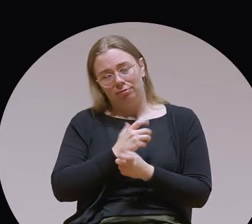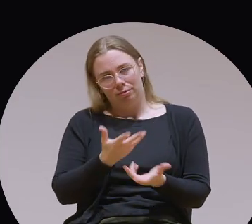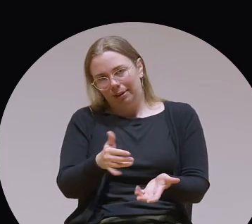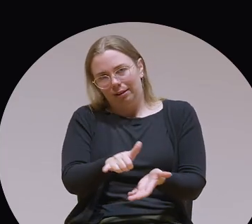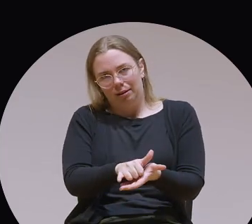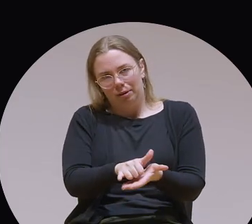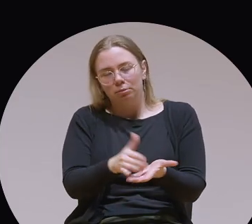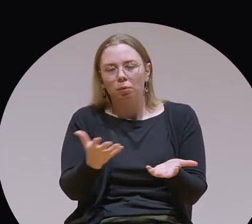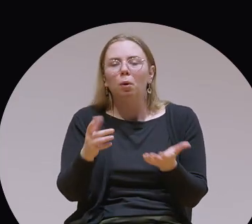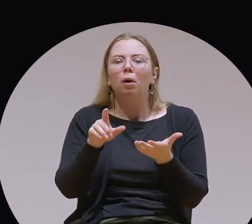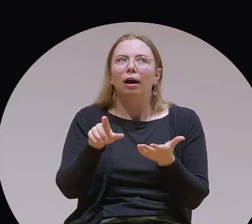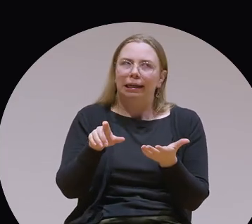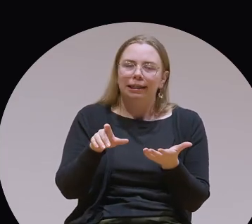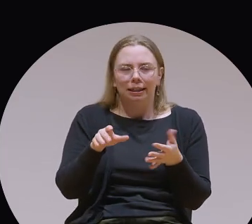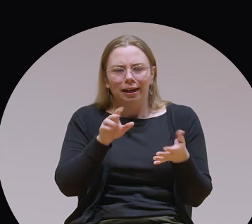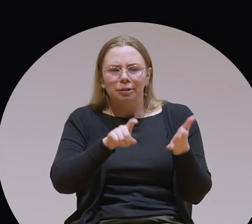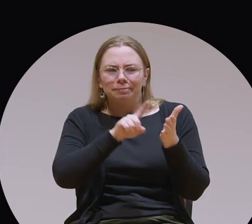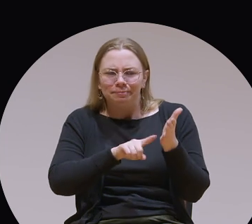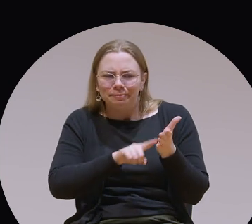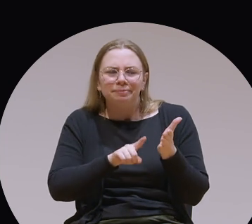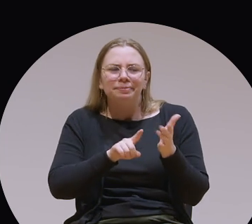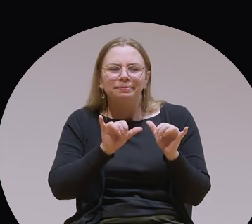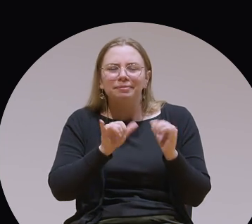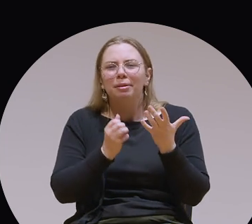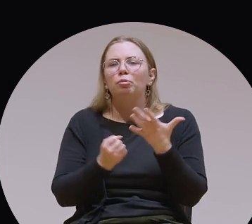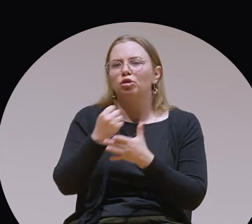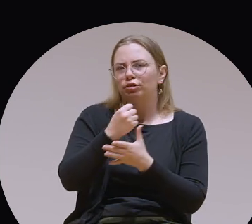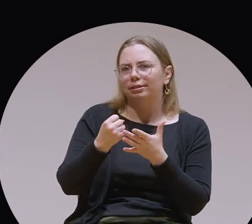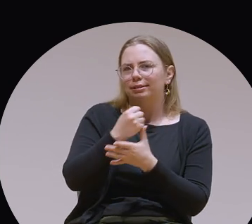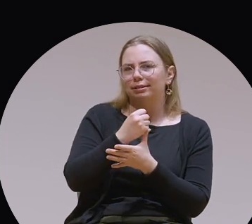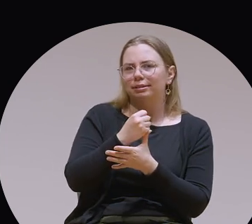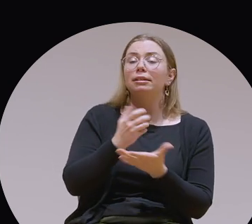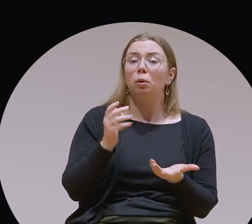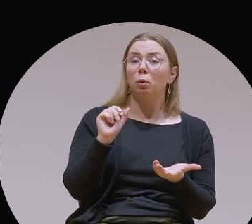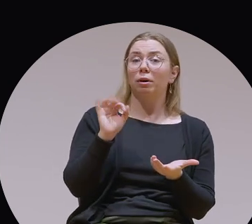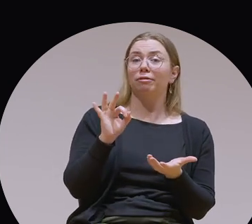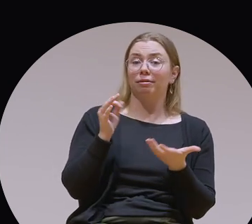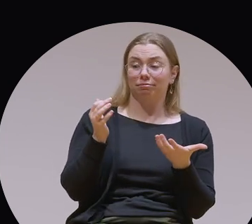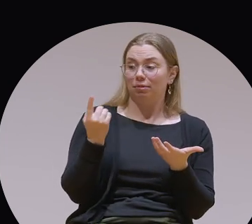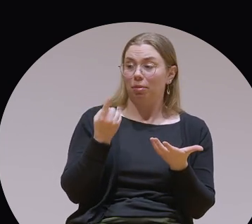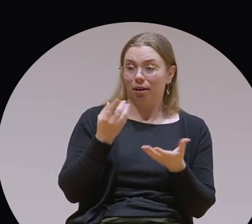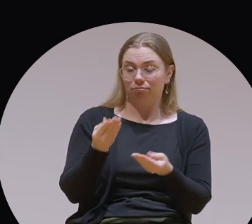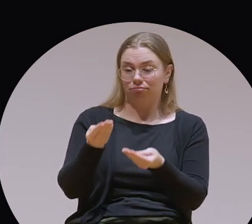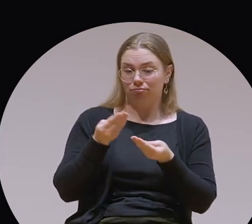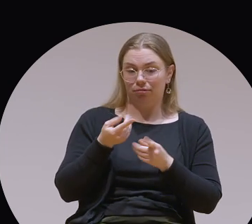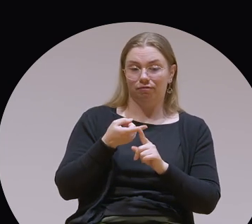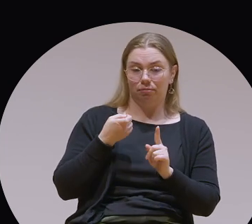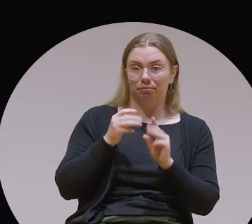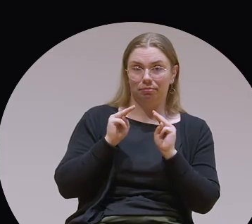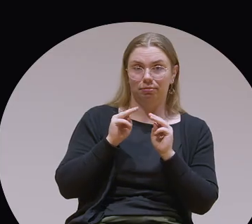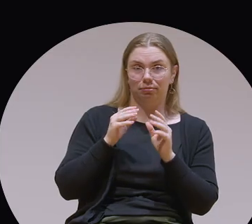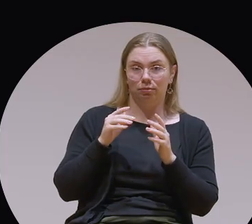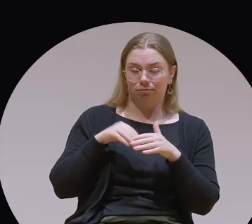is to prioritize and say, okay, what we will do is to look at everything that comes into and goes out of the museum.